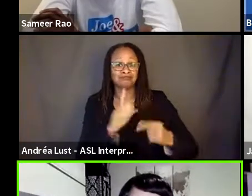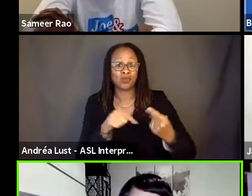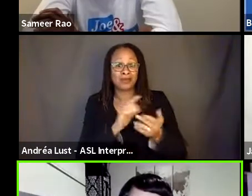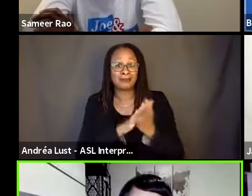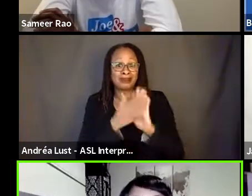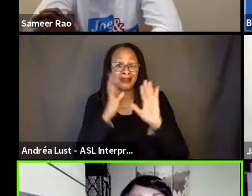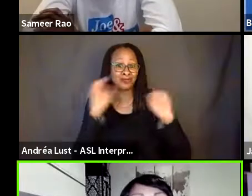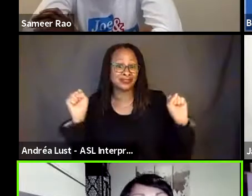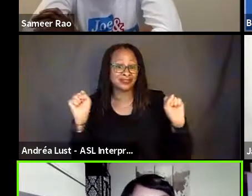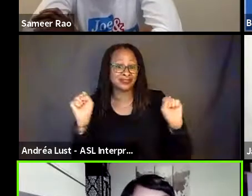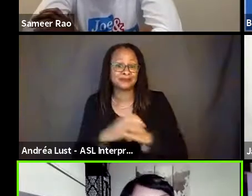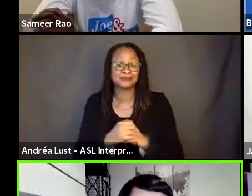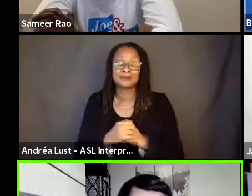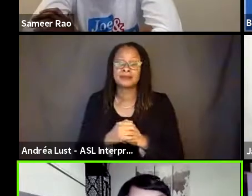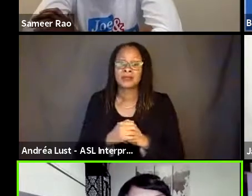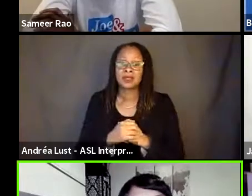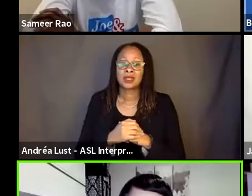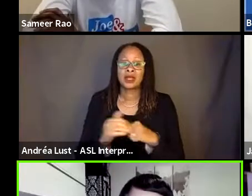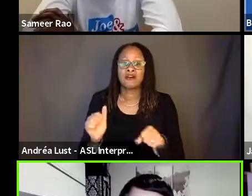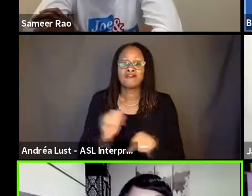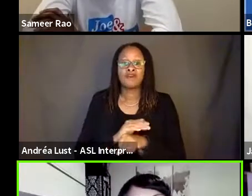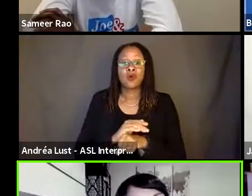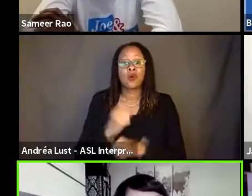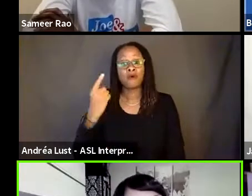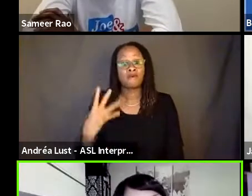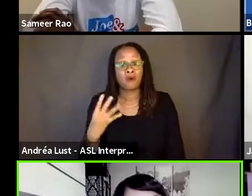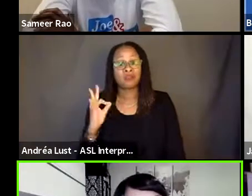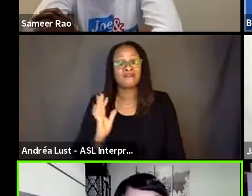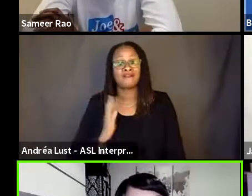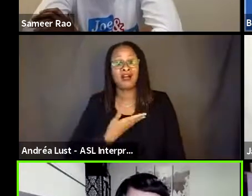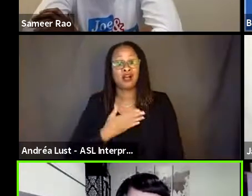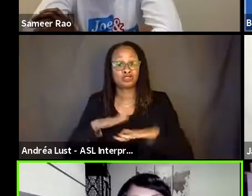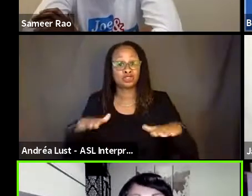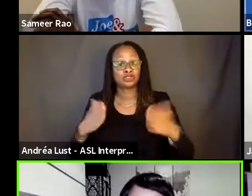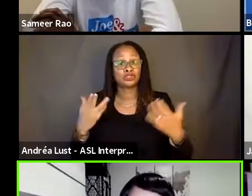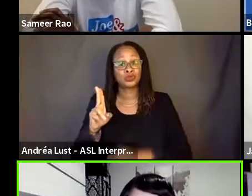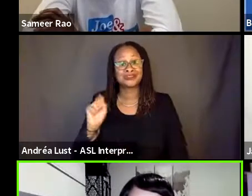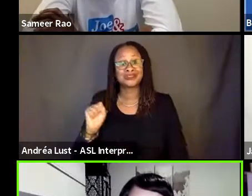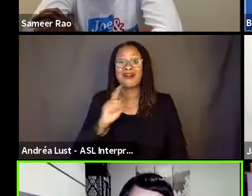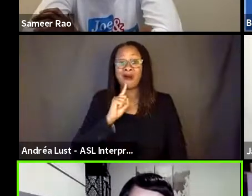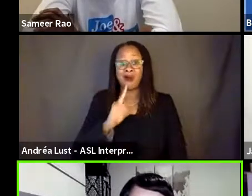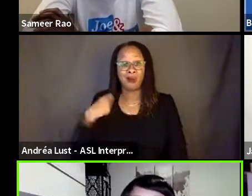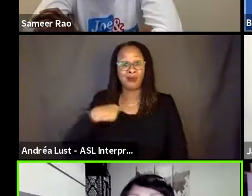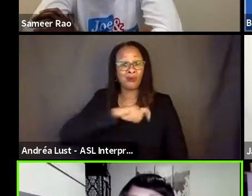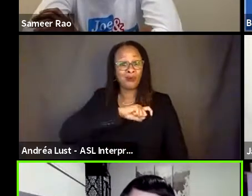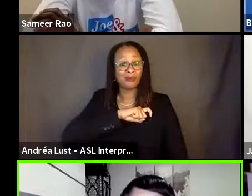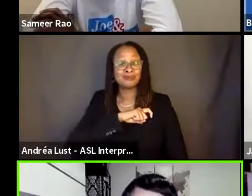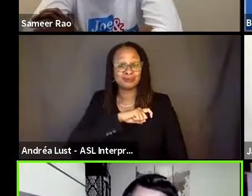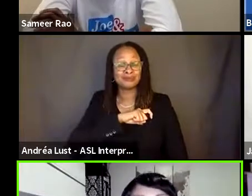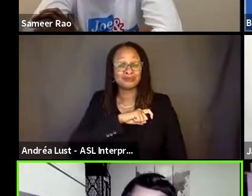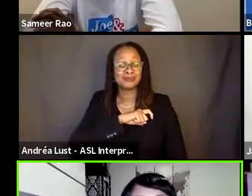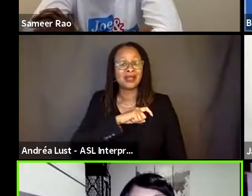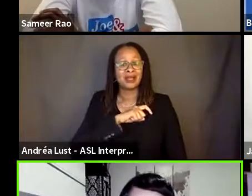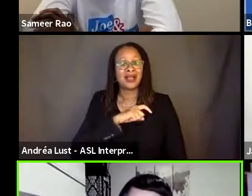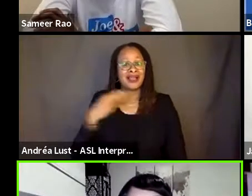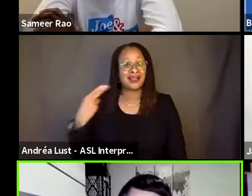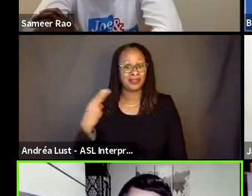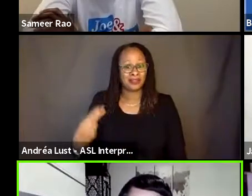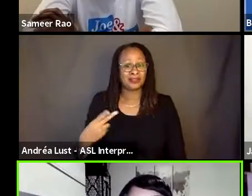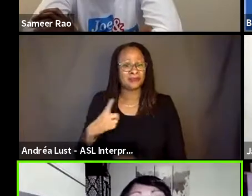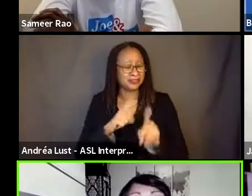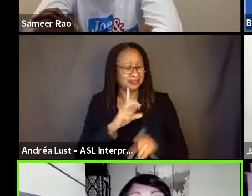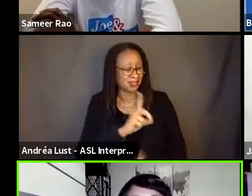president. A full quarter of our children in the United States today are Hispanic. But what does Donald Trump